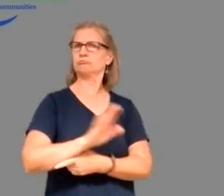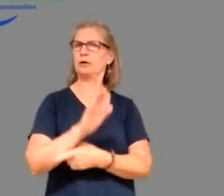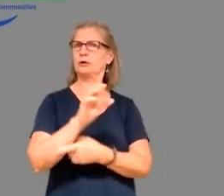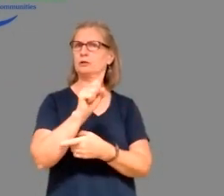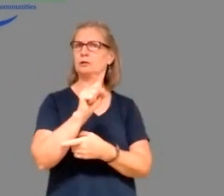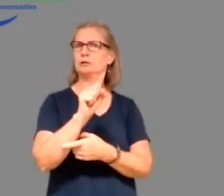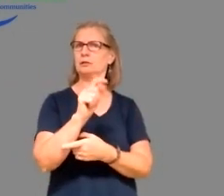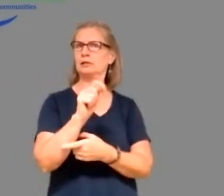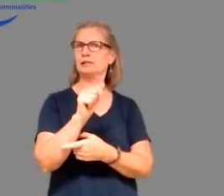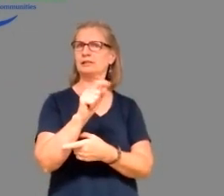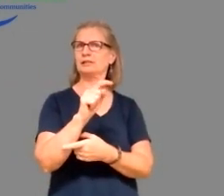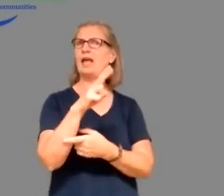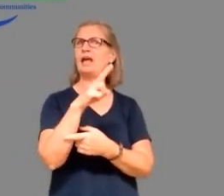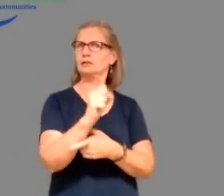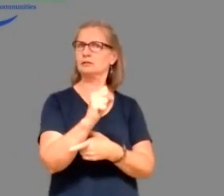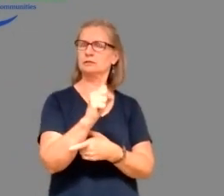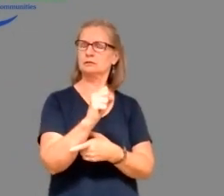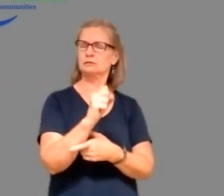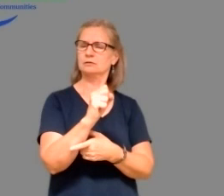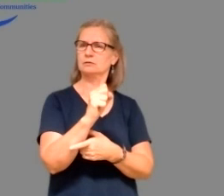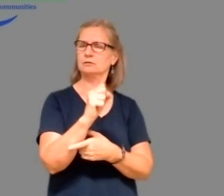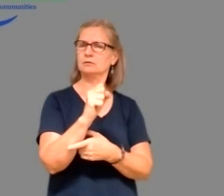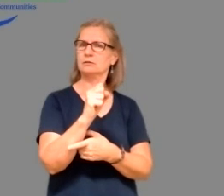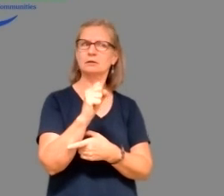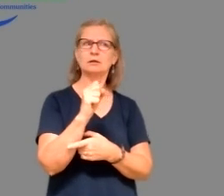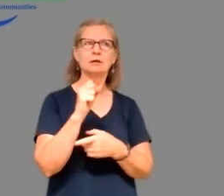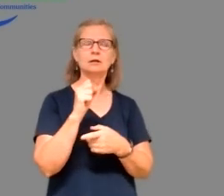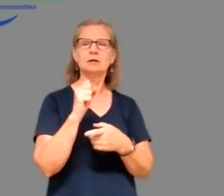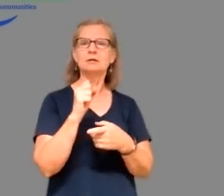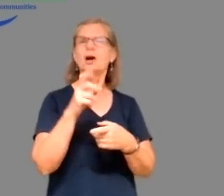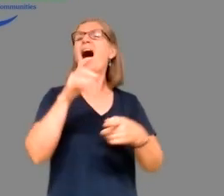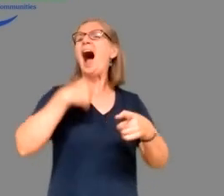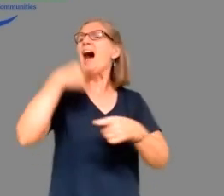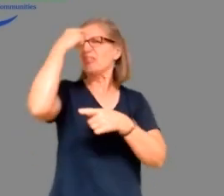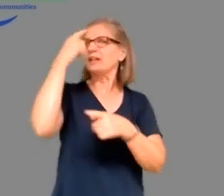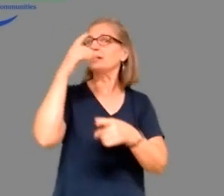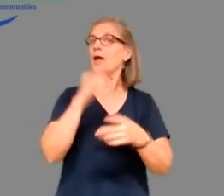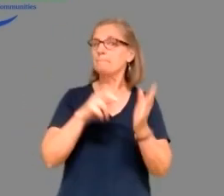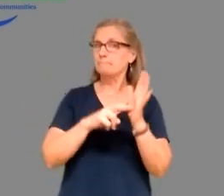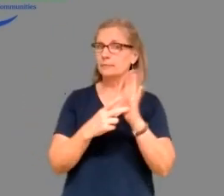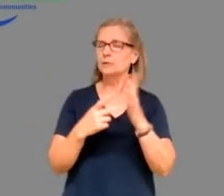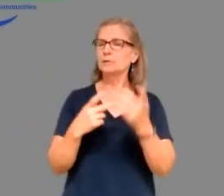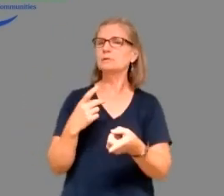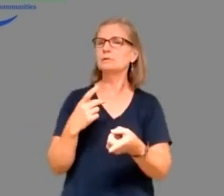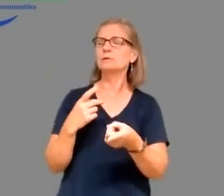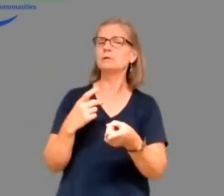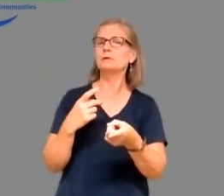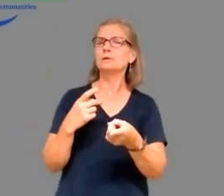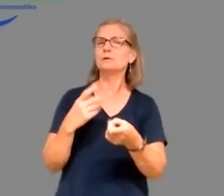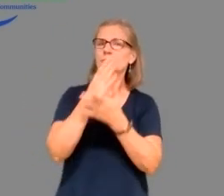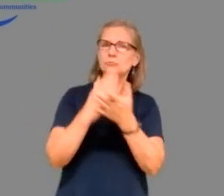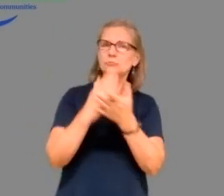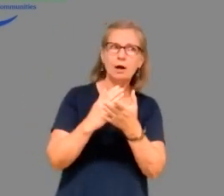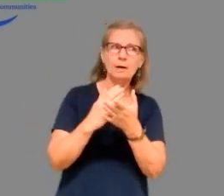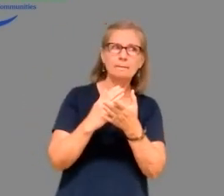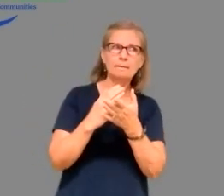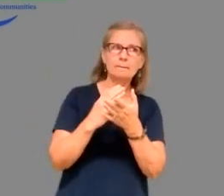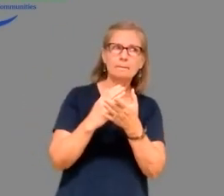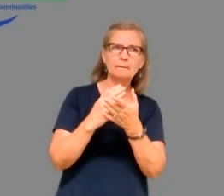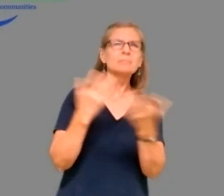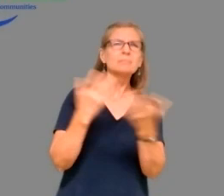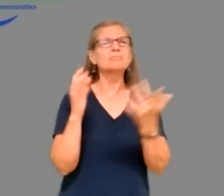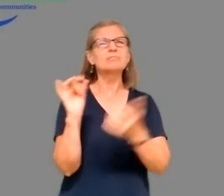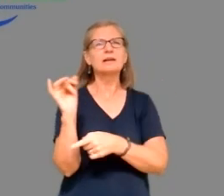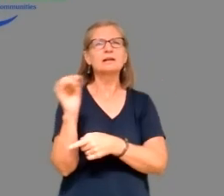Why haven't? I'm guessing that that's what it probably means. Is probably wanting to know some places report, or I think OHA